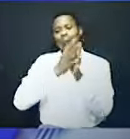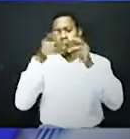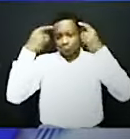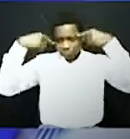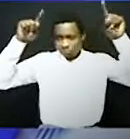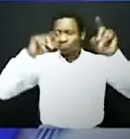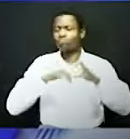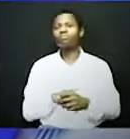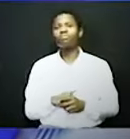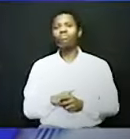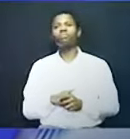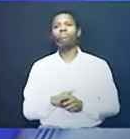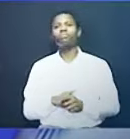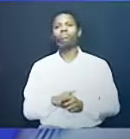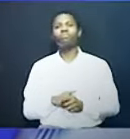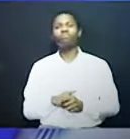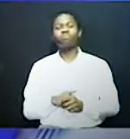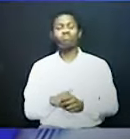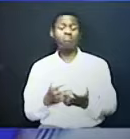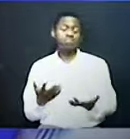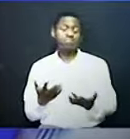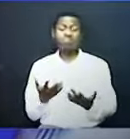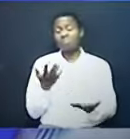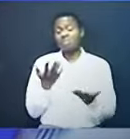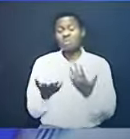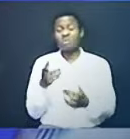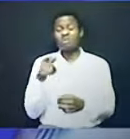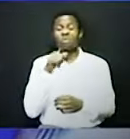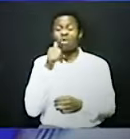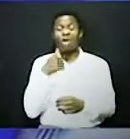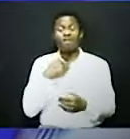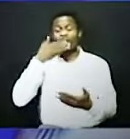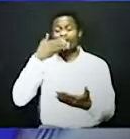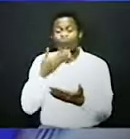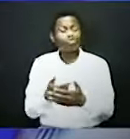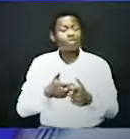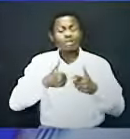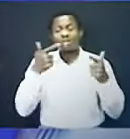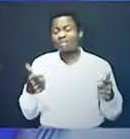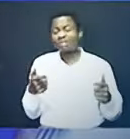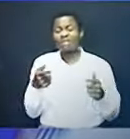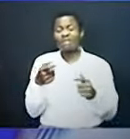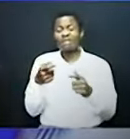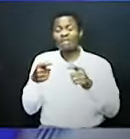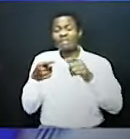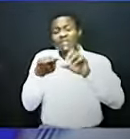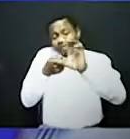said that you may not have a great background, but yet blessings crown